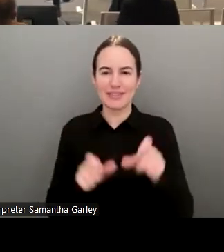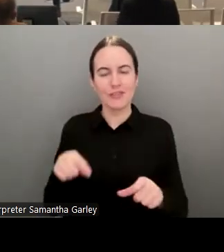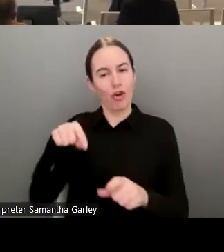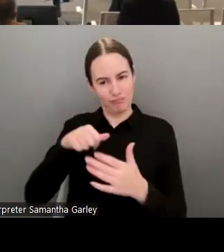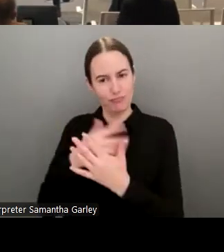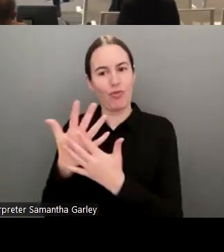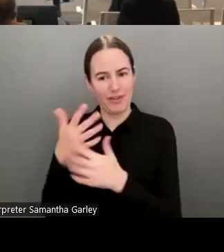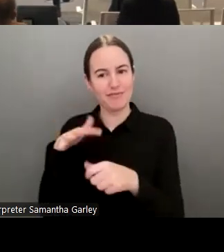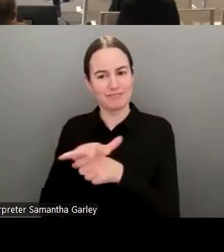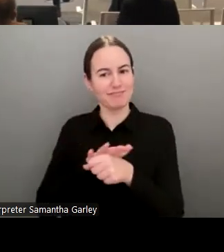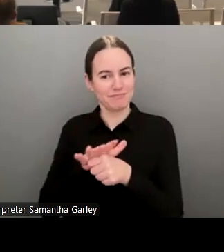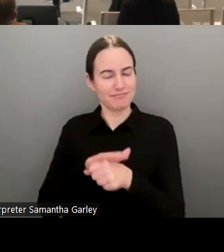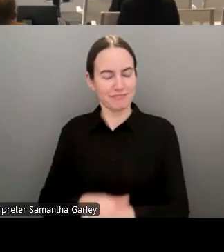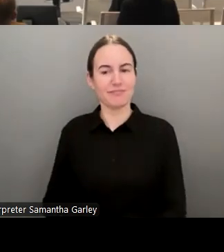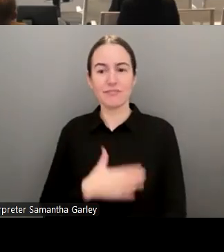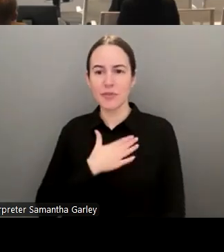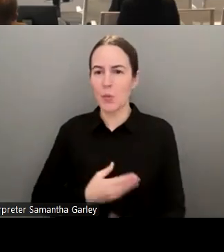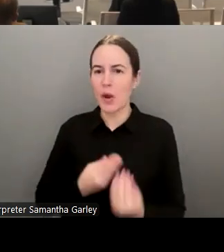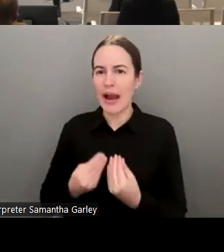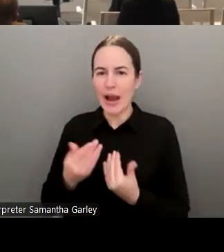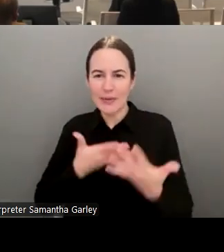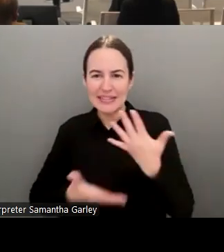to maybe discuss the shared